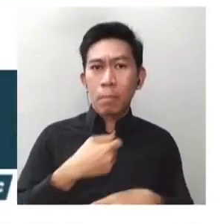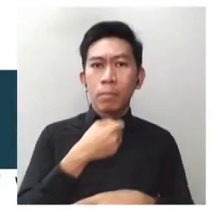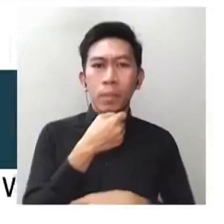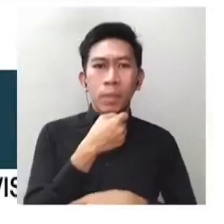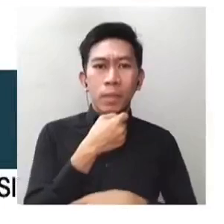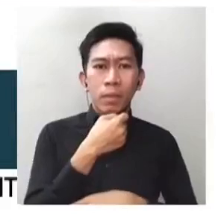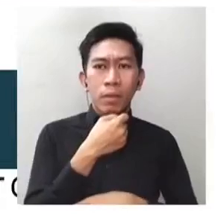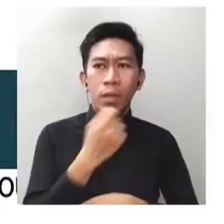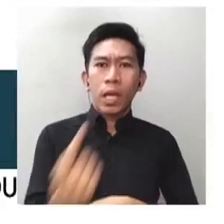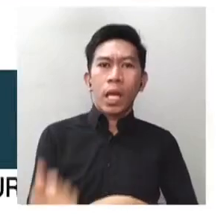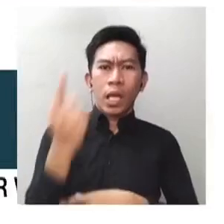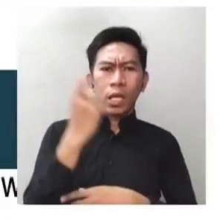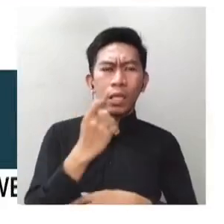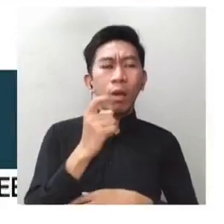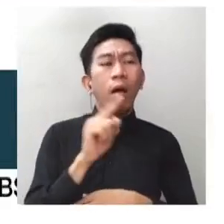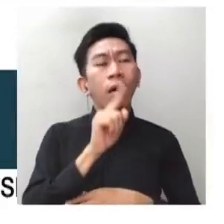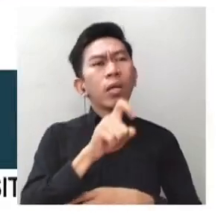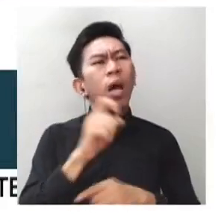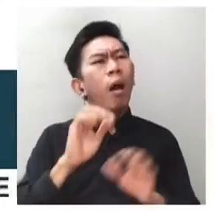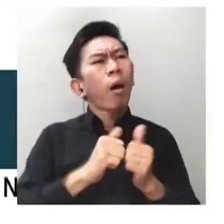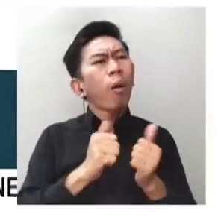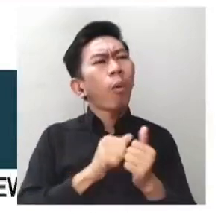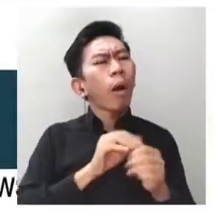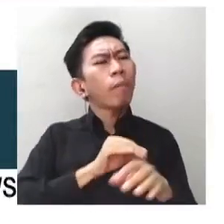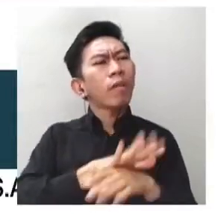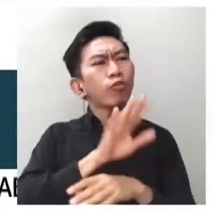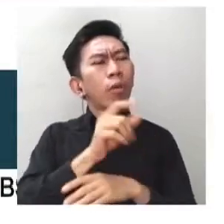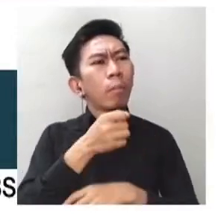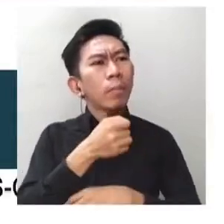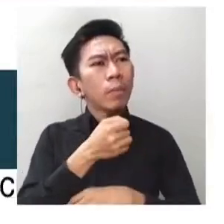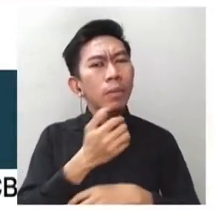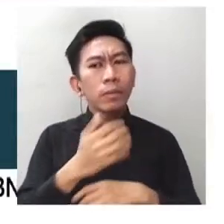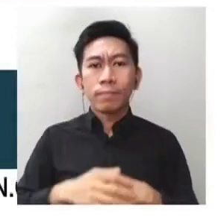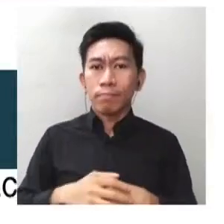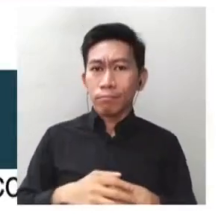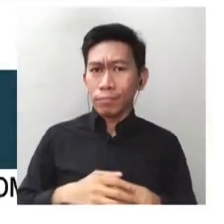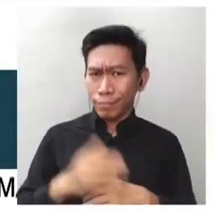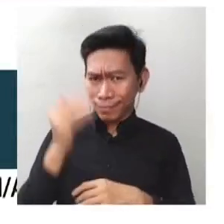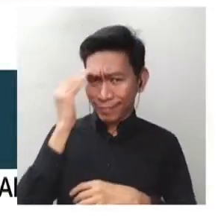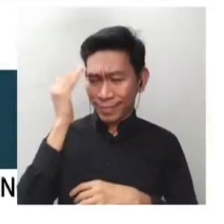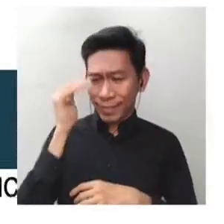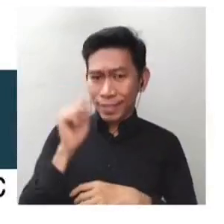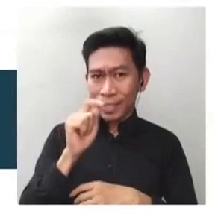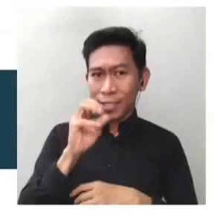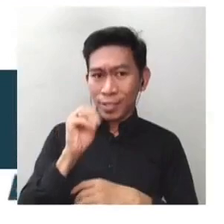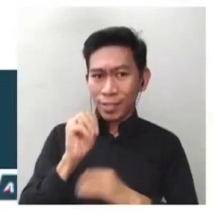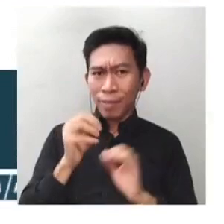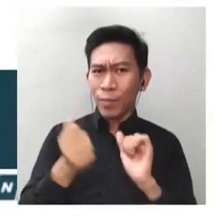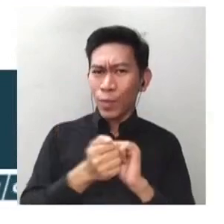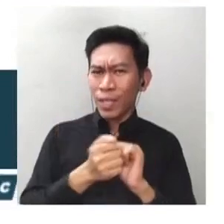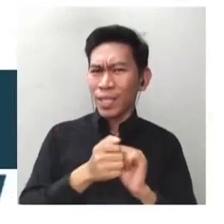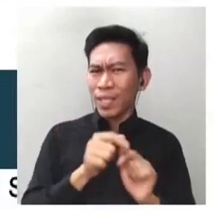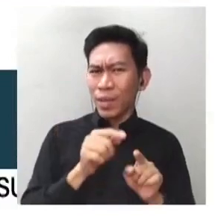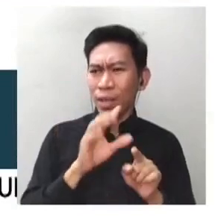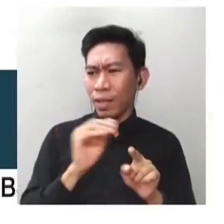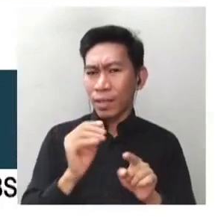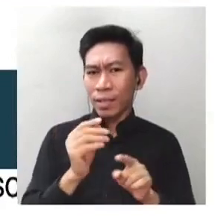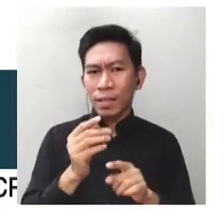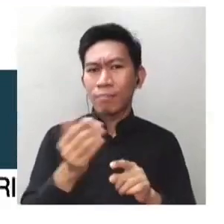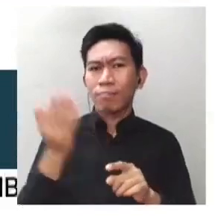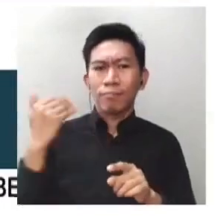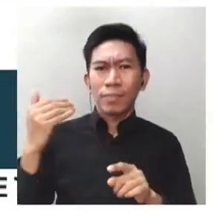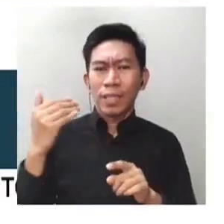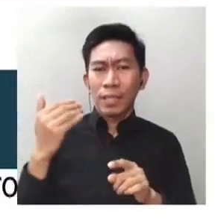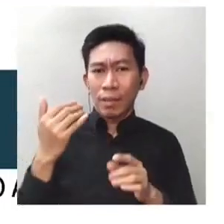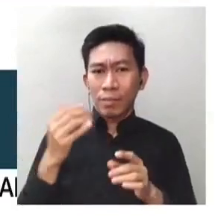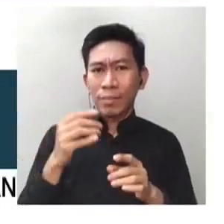asked, how does it affect your job as a journalist? Well, you know Atom, right? I mean, when he was with you and in his current station,